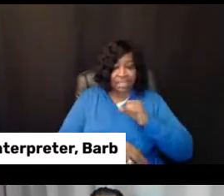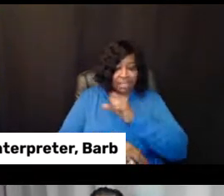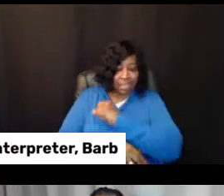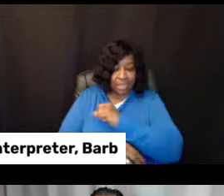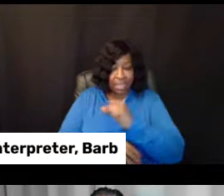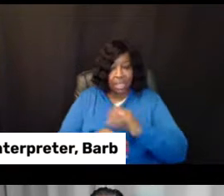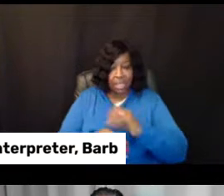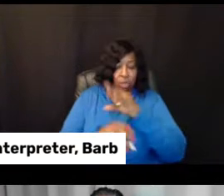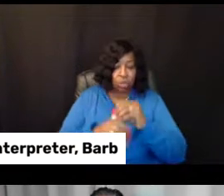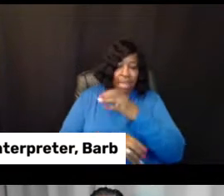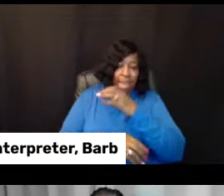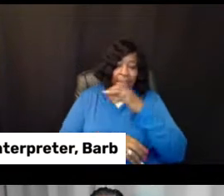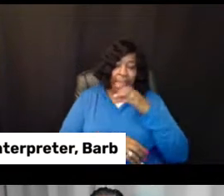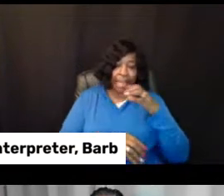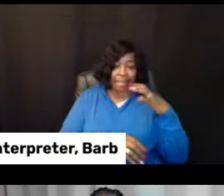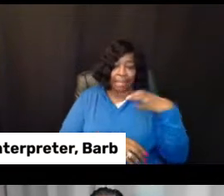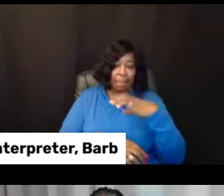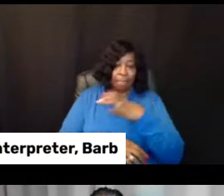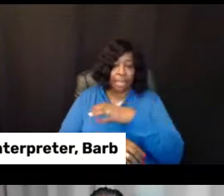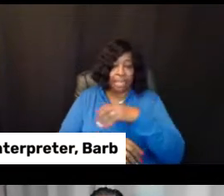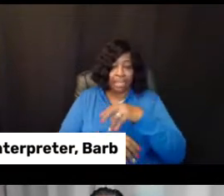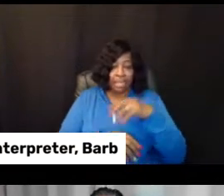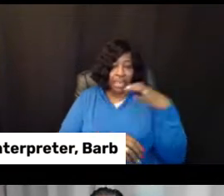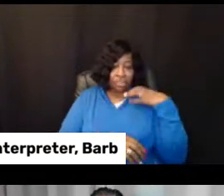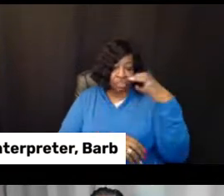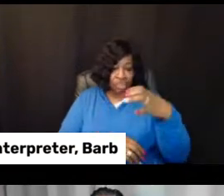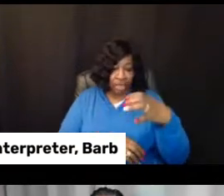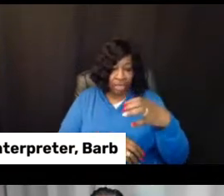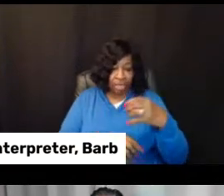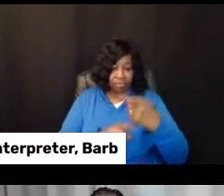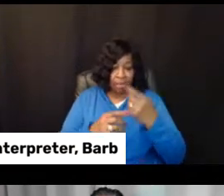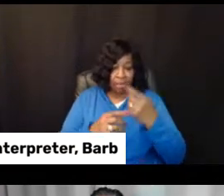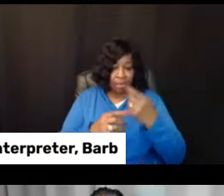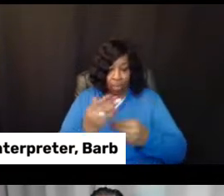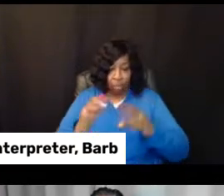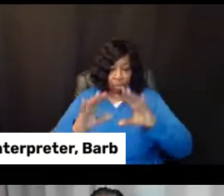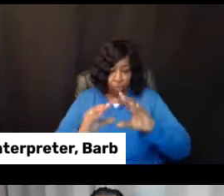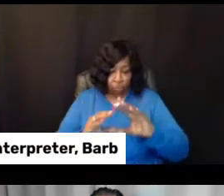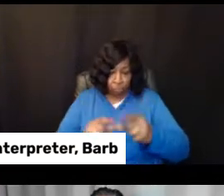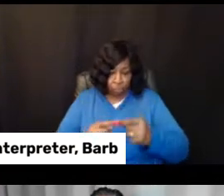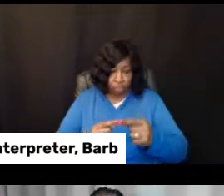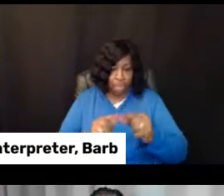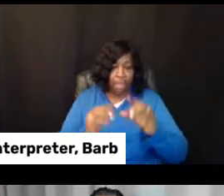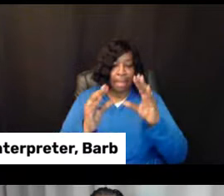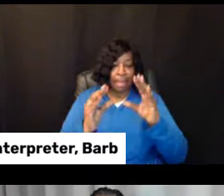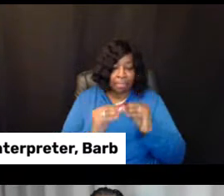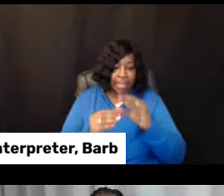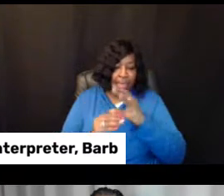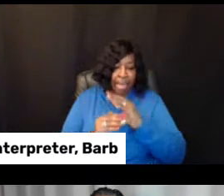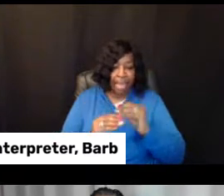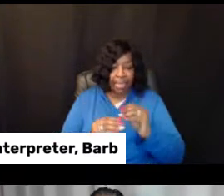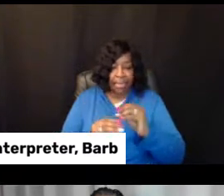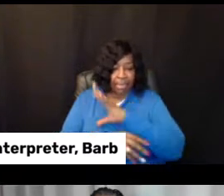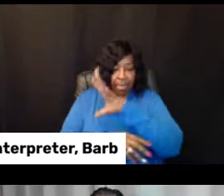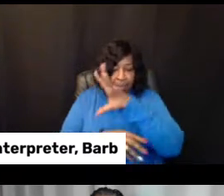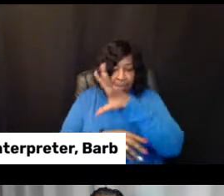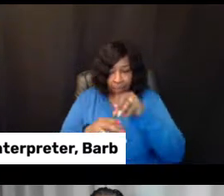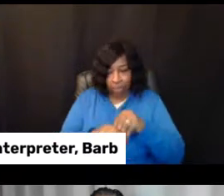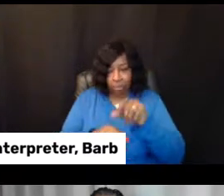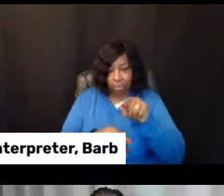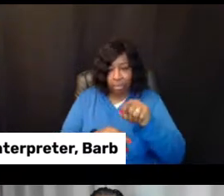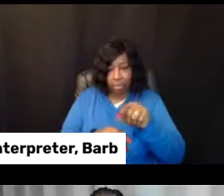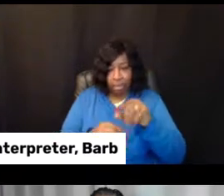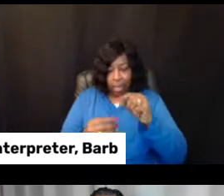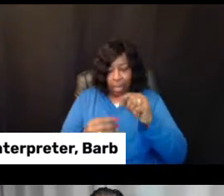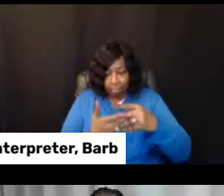committee chairs from both chambers, meet and form a conference committee where they combine the bills, and the final negotiations